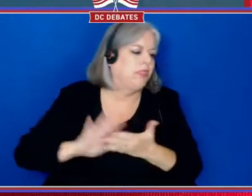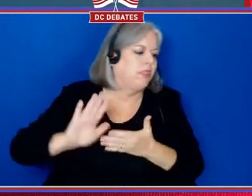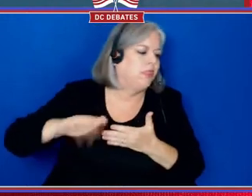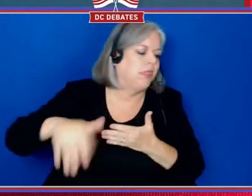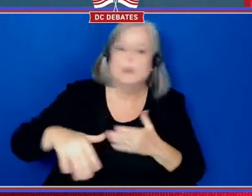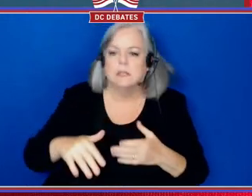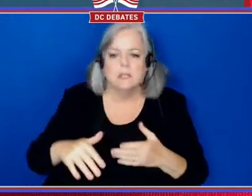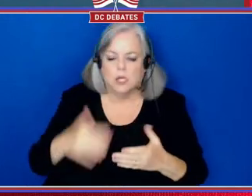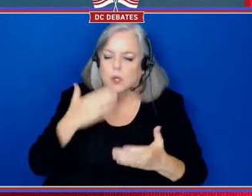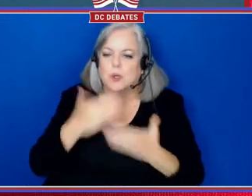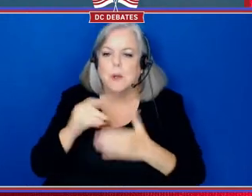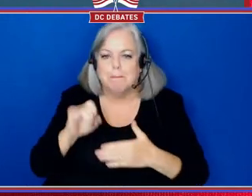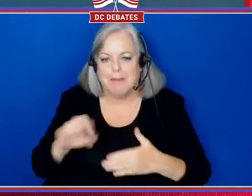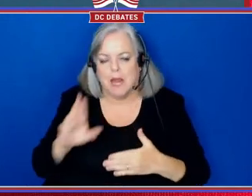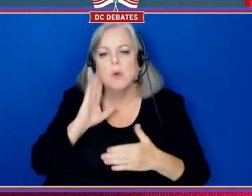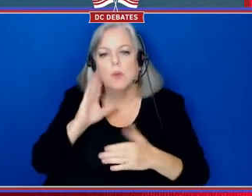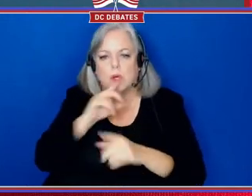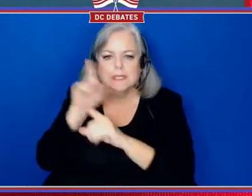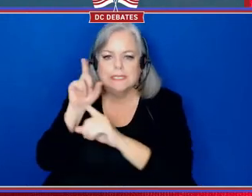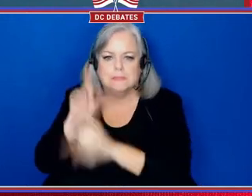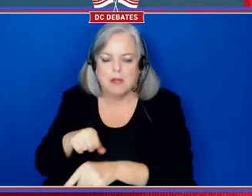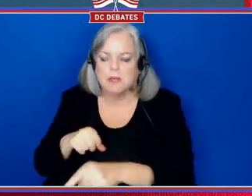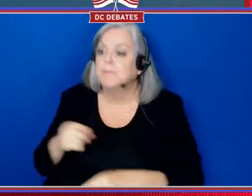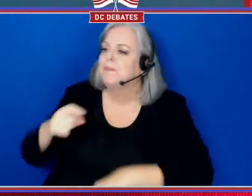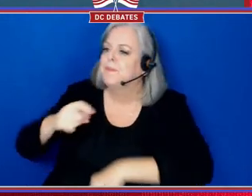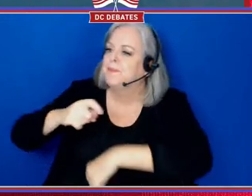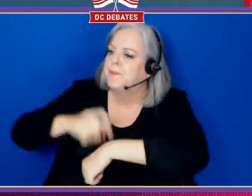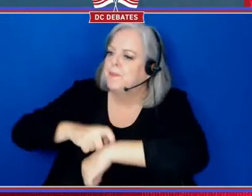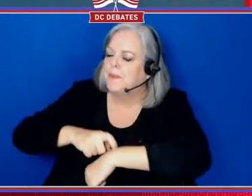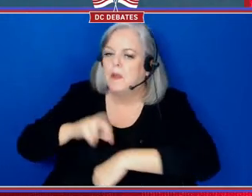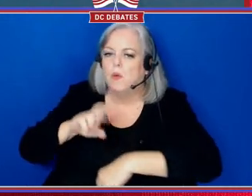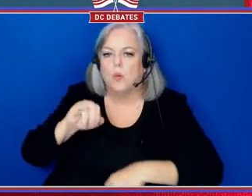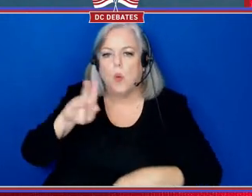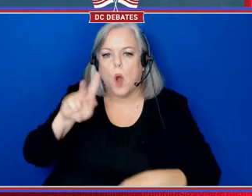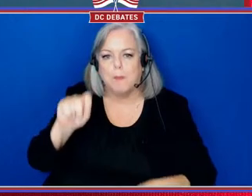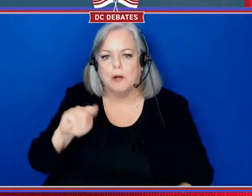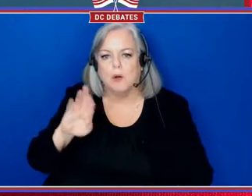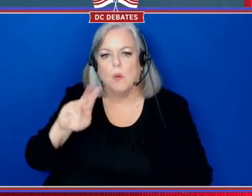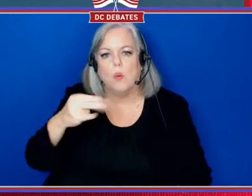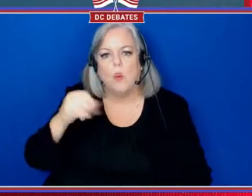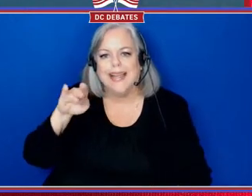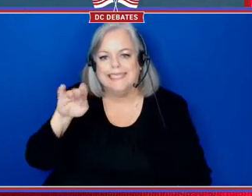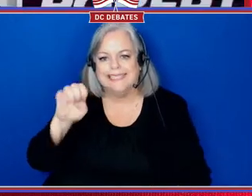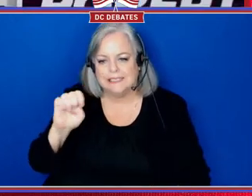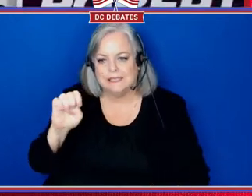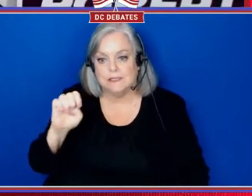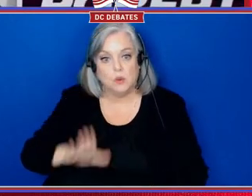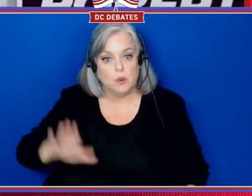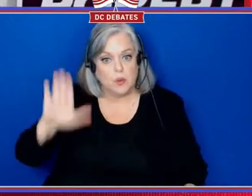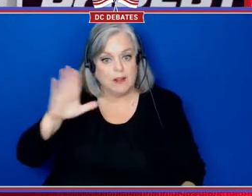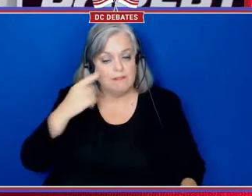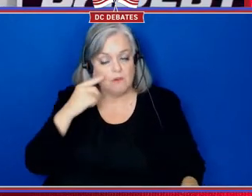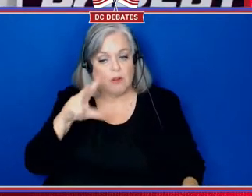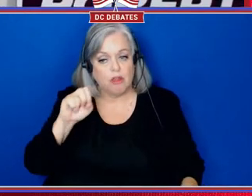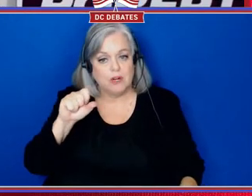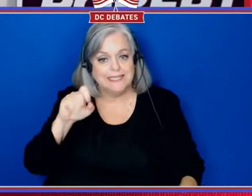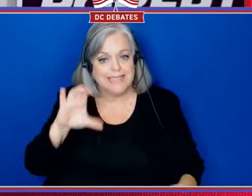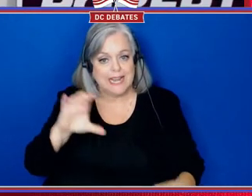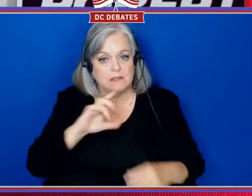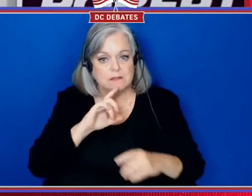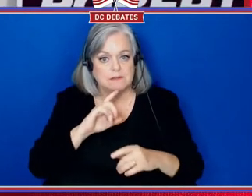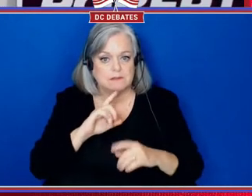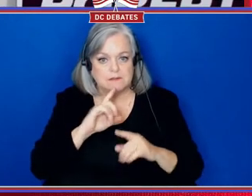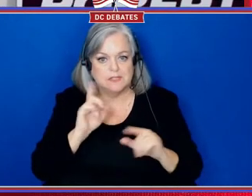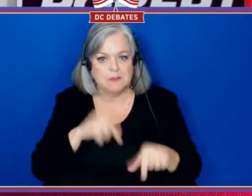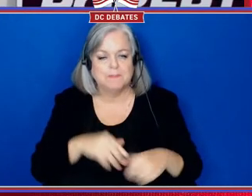listeners and the viewers to see that. Very important. And Robert White, I saw you had your hand up as well for a 30-second rebuttal. I appreciate